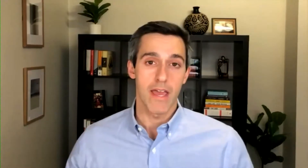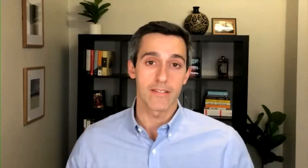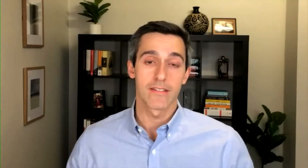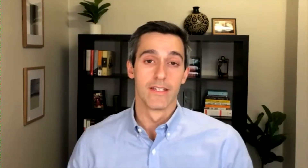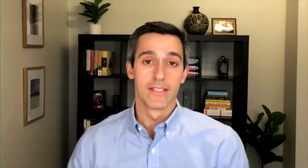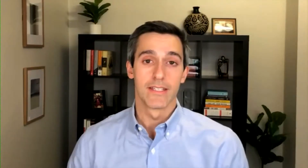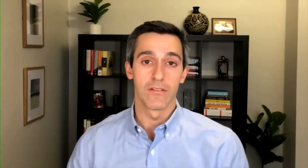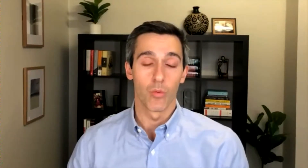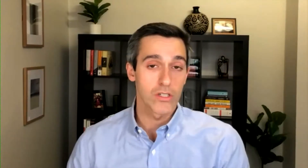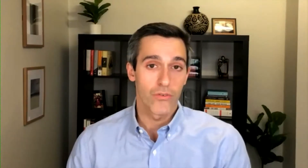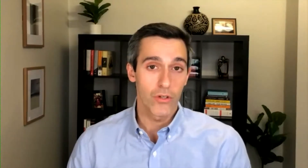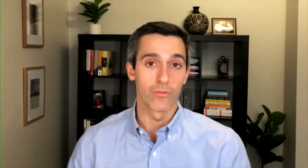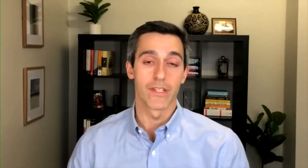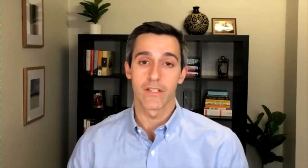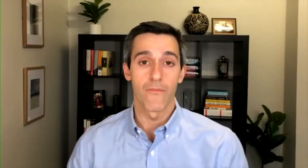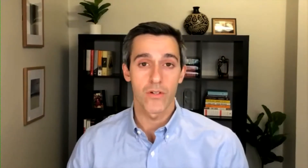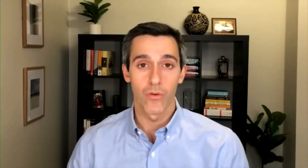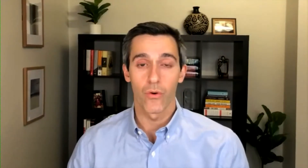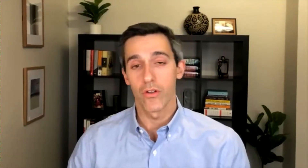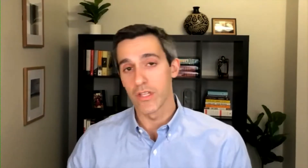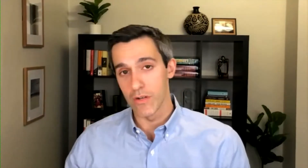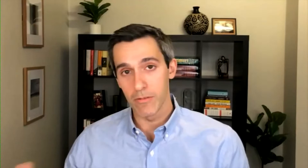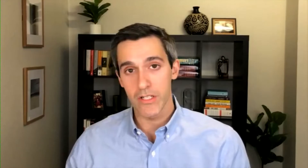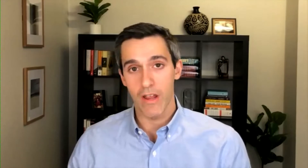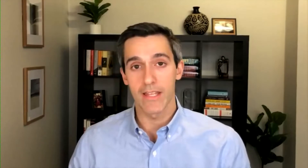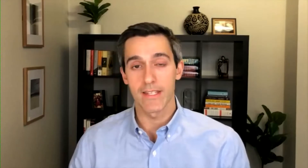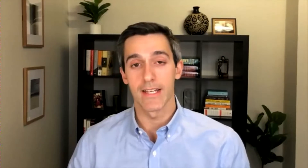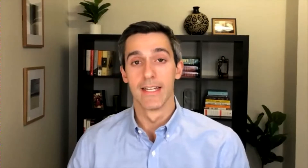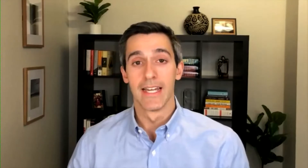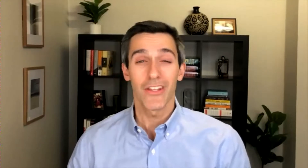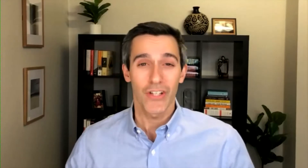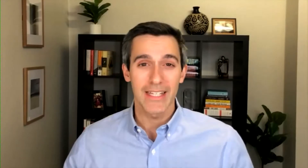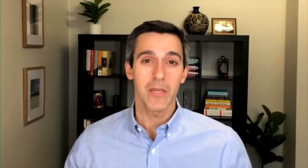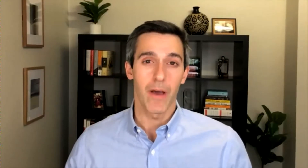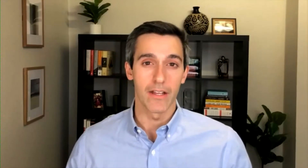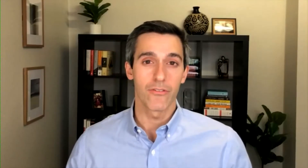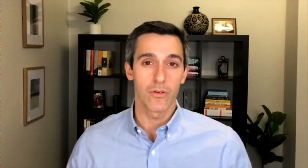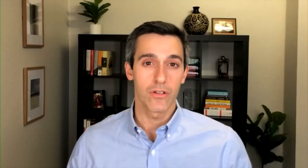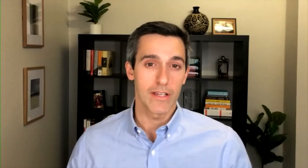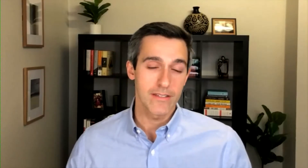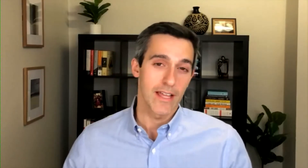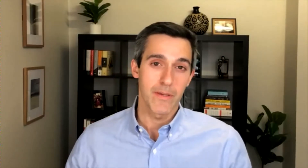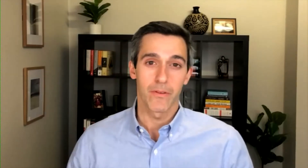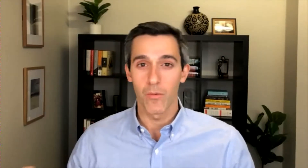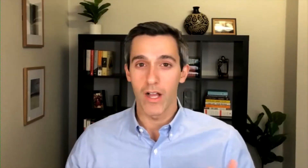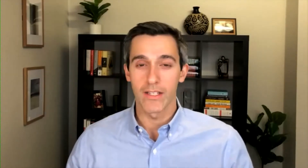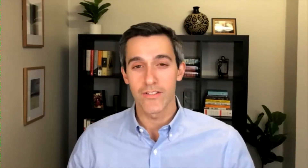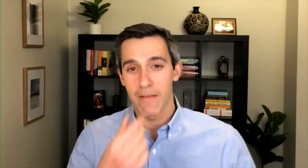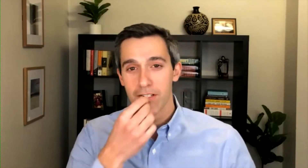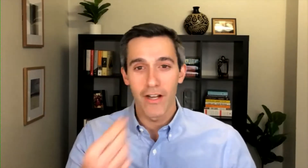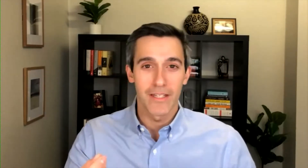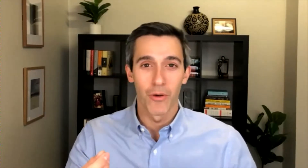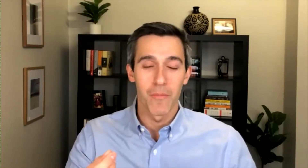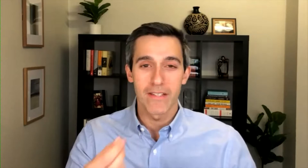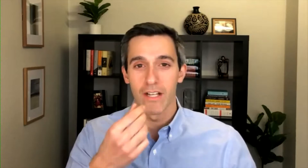quality mask that works for you, that's comfortable for you, that you're able to get your hands on, and that you're going to keep on. If I see a lot of people, they walk and each time